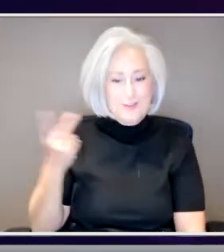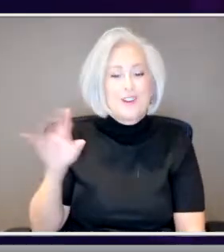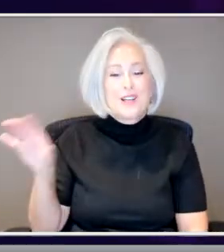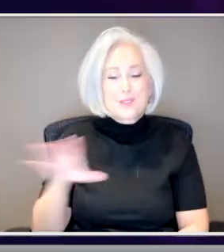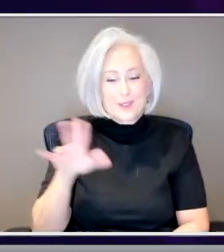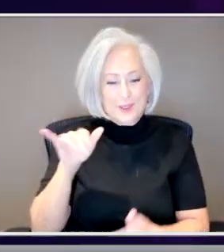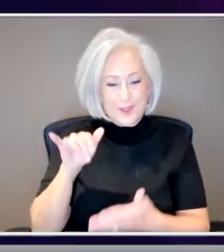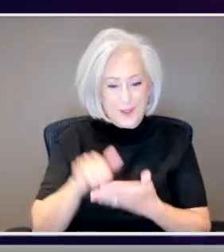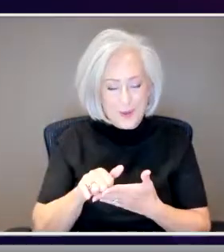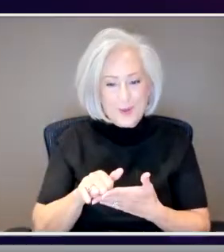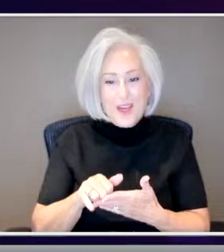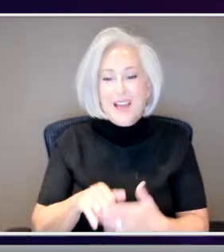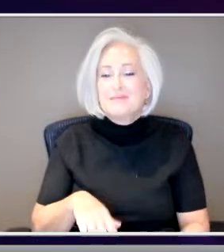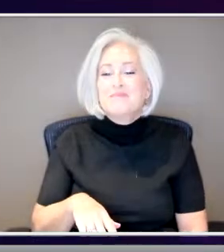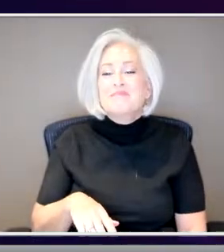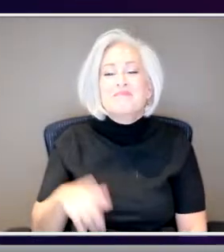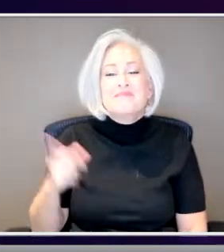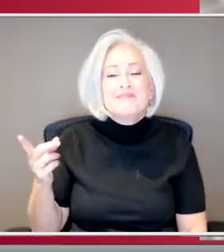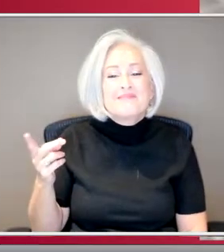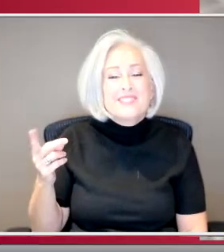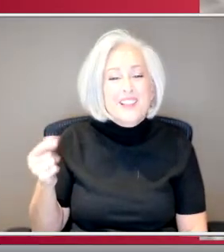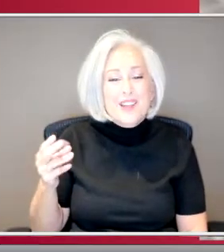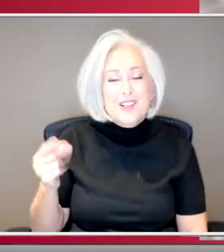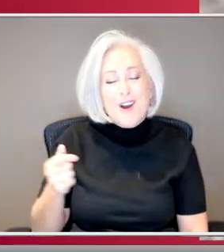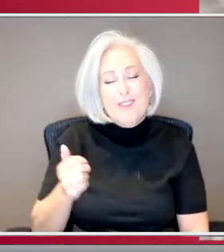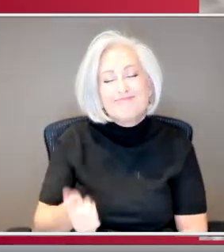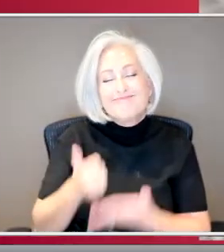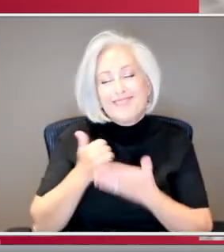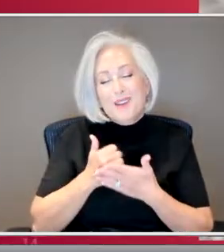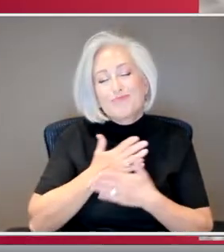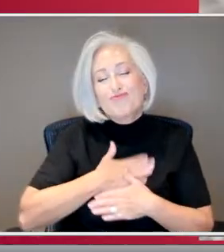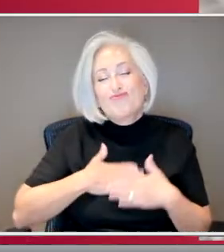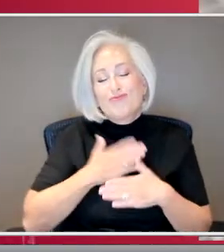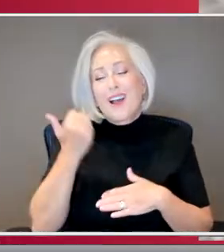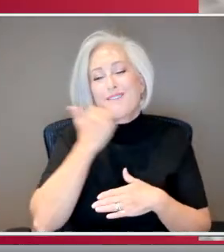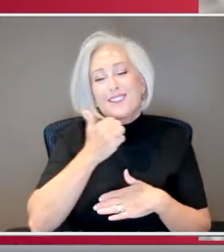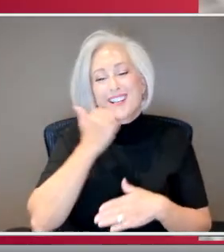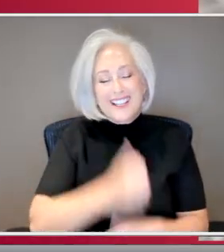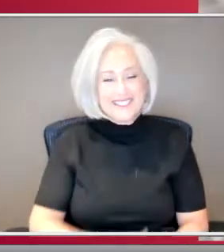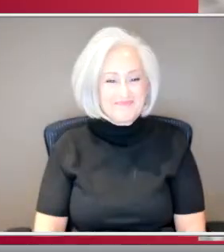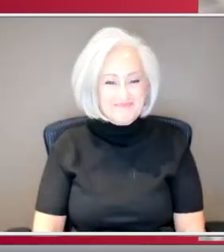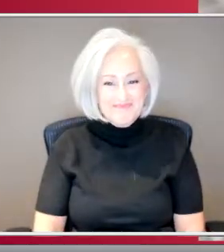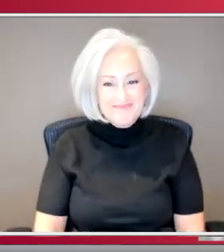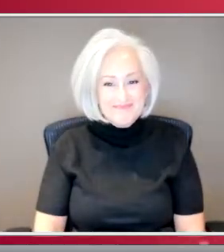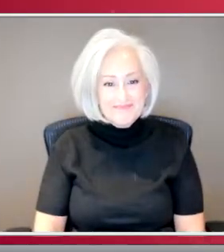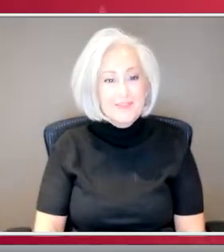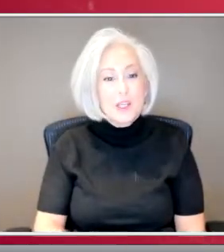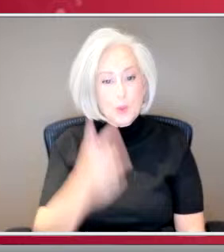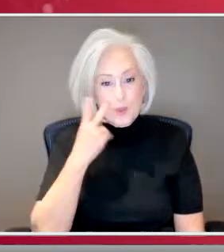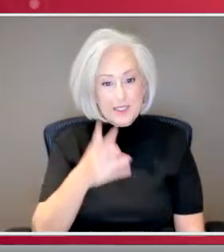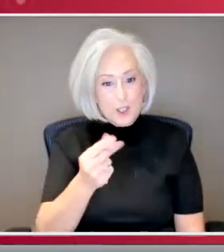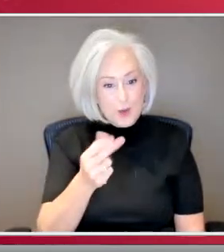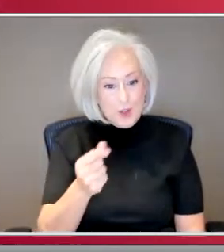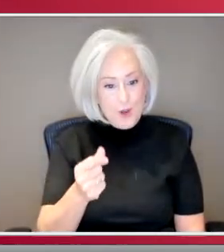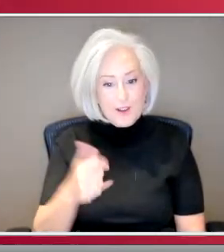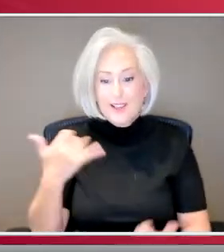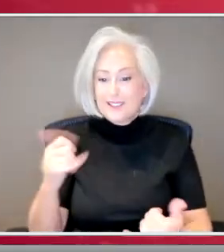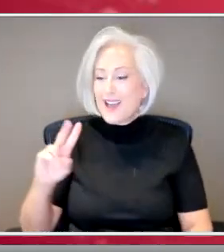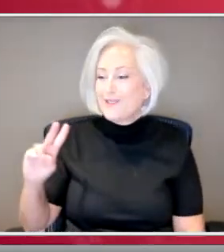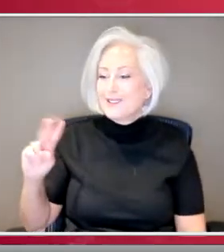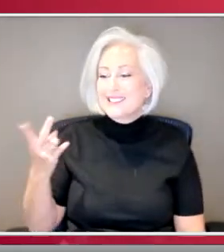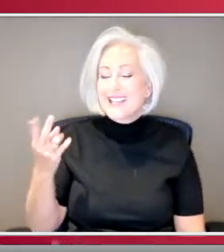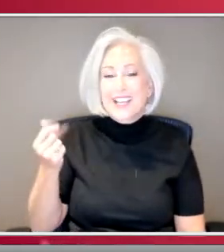he makes the day go by really well. So we see your dog, and we raise you another dog, Dr. Surface. Oh